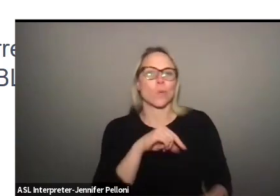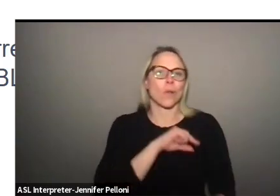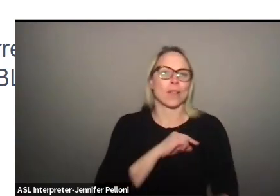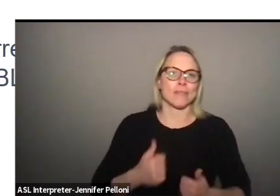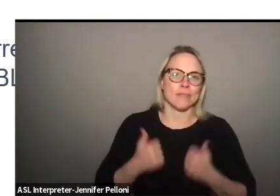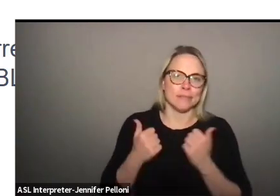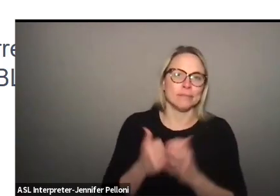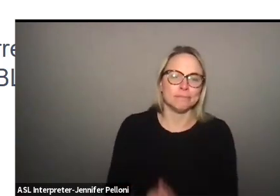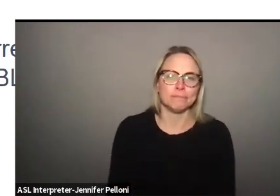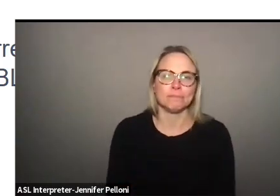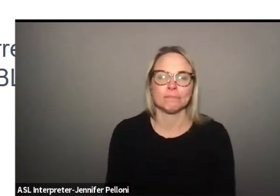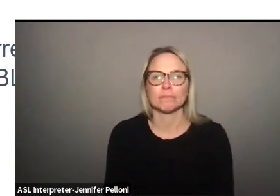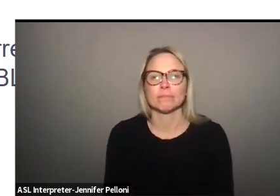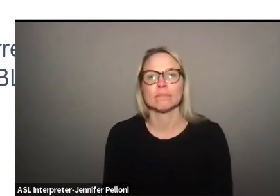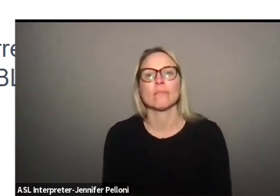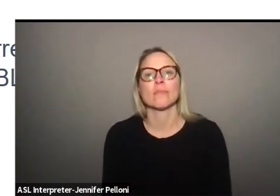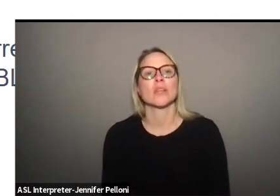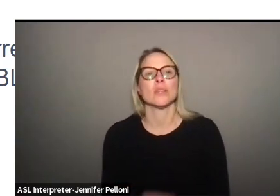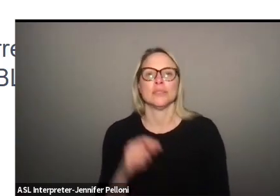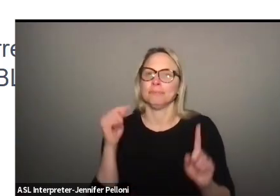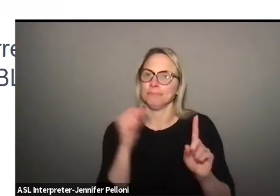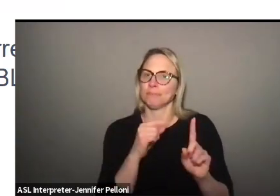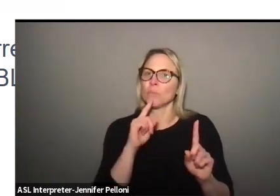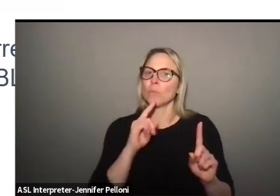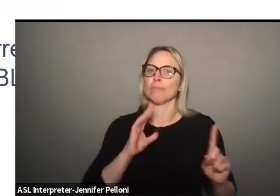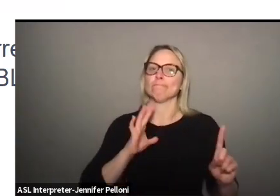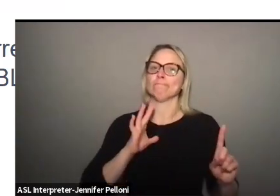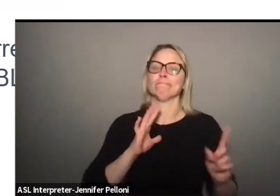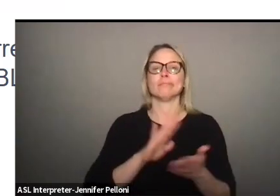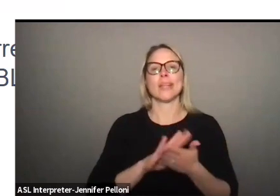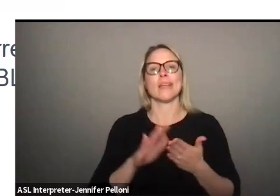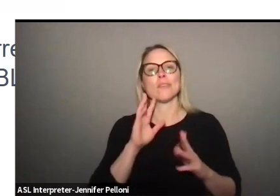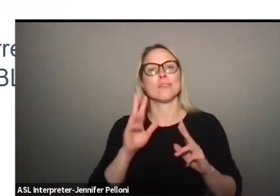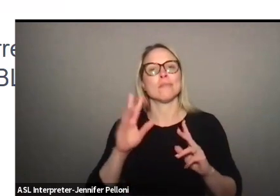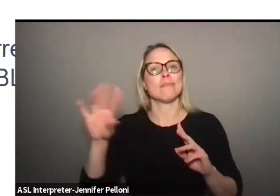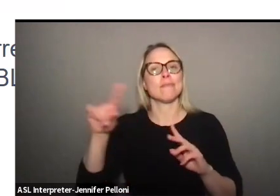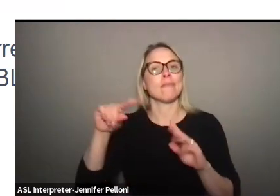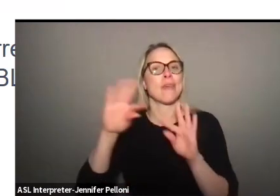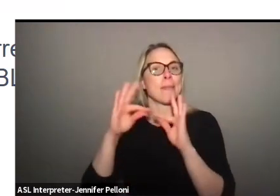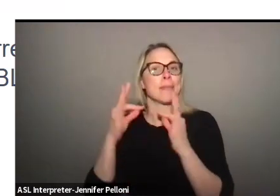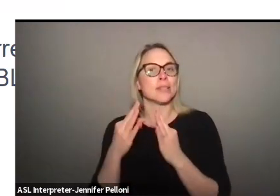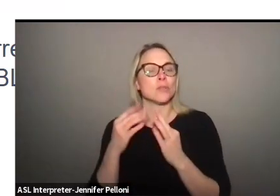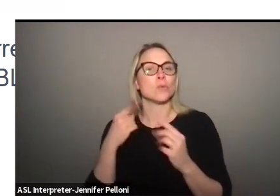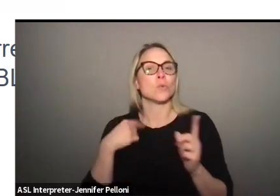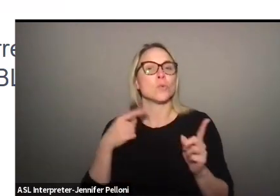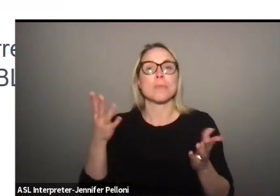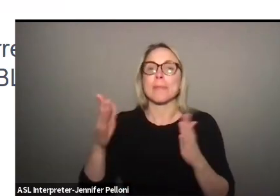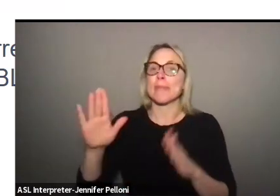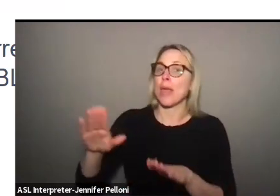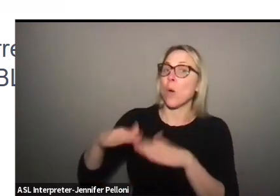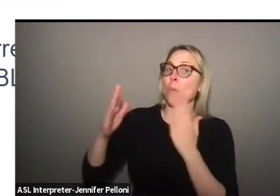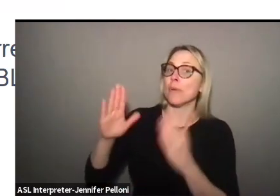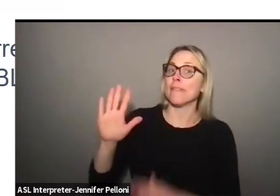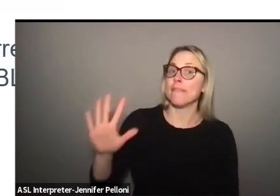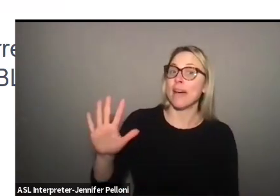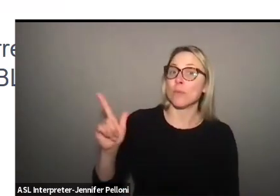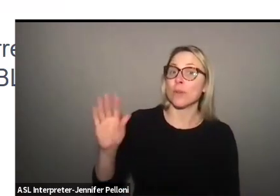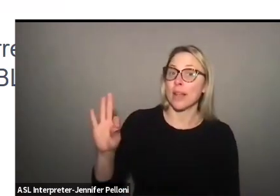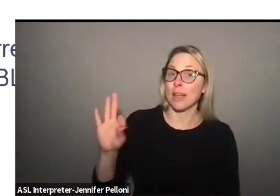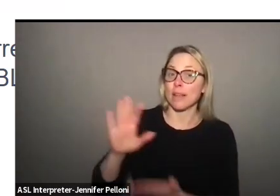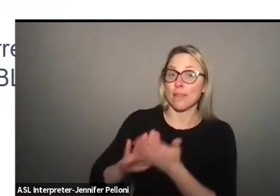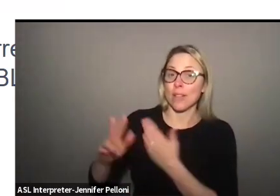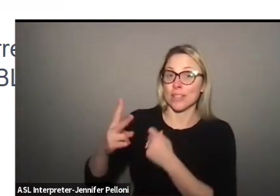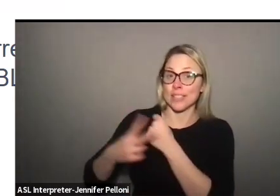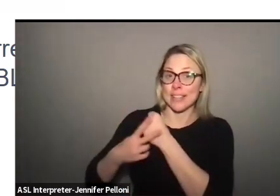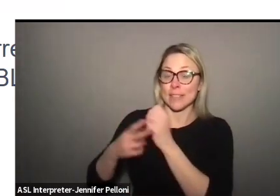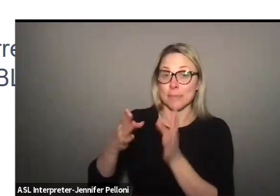So this was a really nice way for families who might have opened a 529 college savings plan when